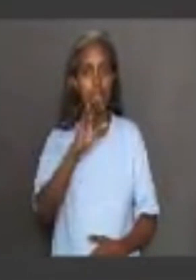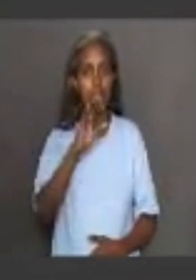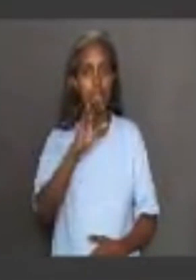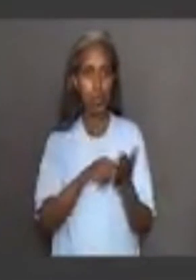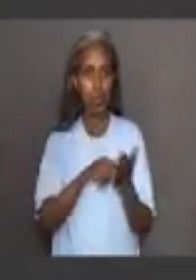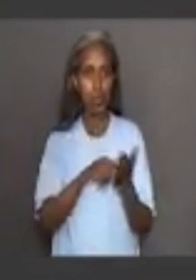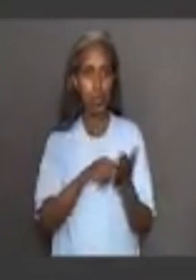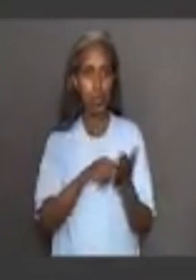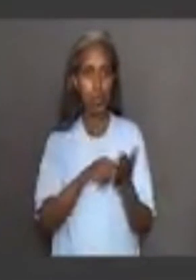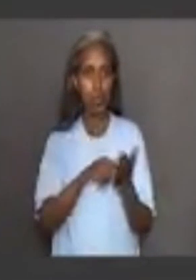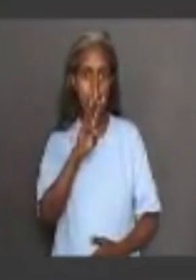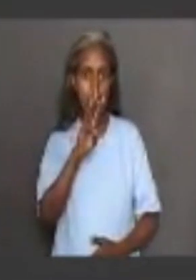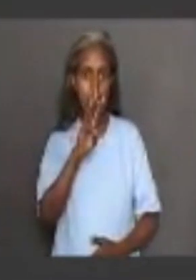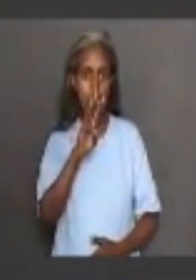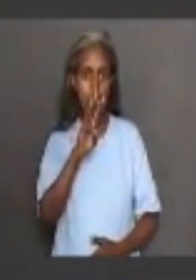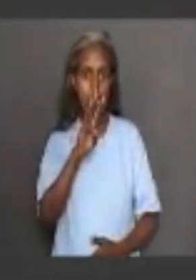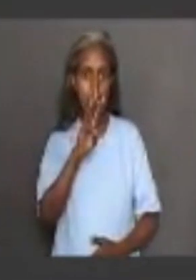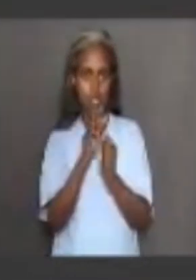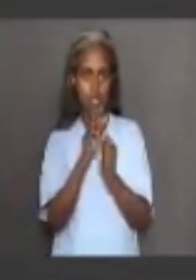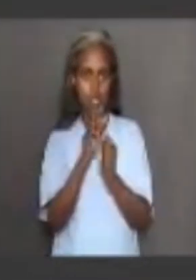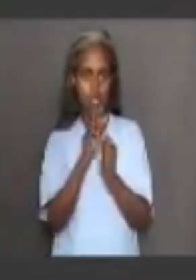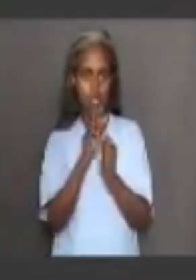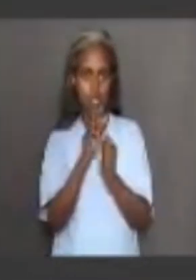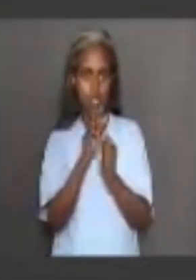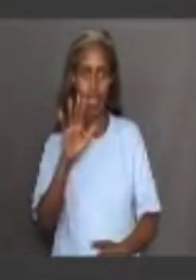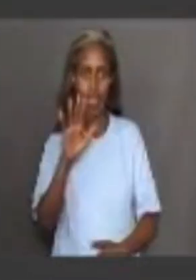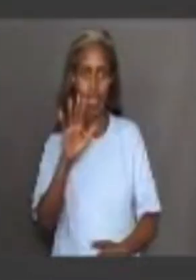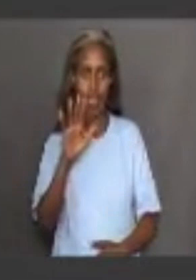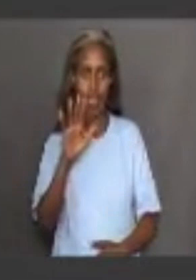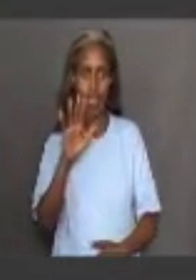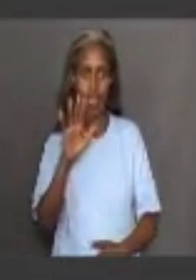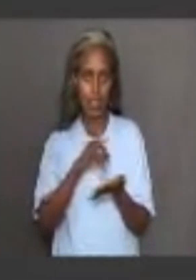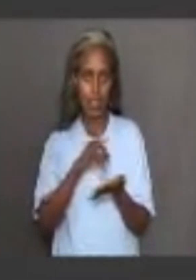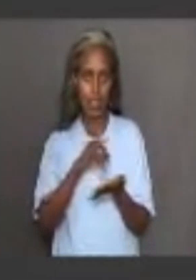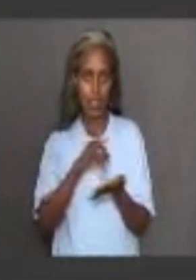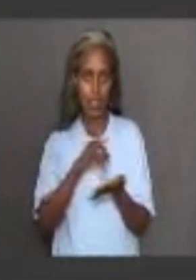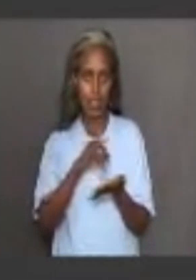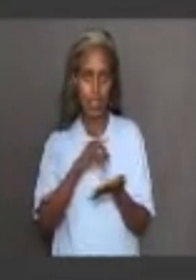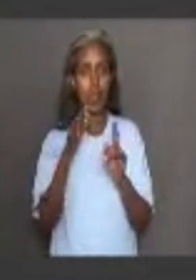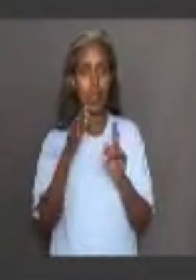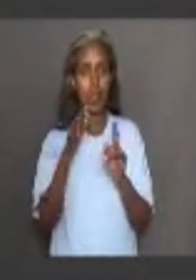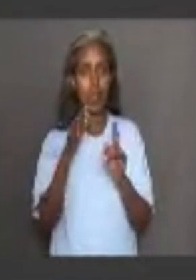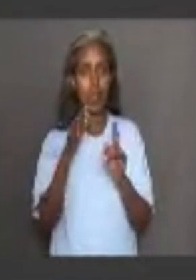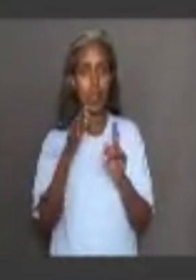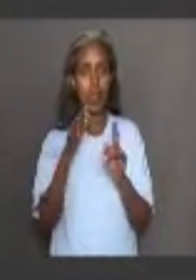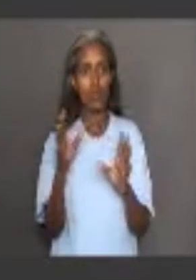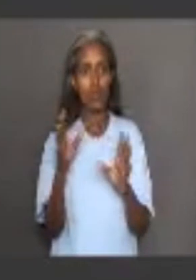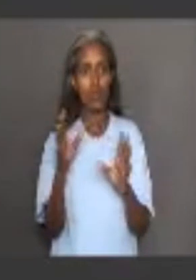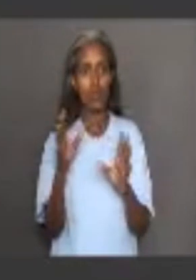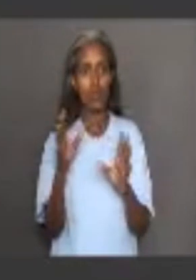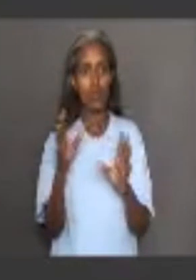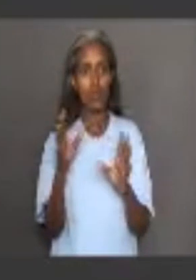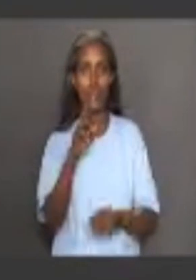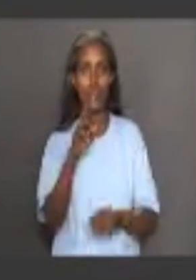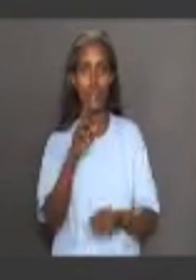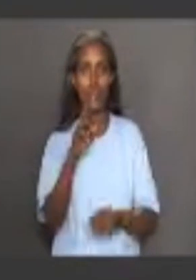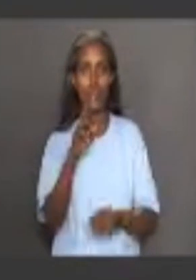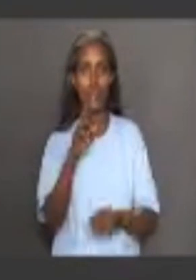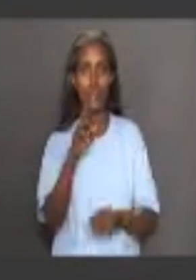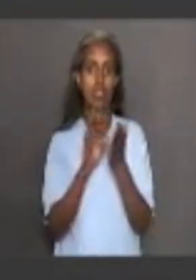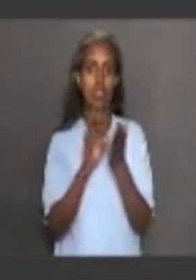0.6 with 8,5 repeating belongs to the set of rational